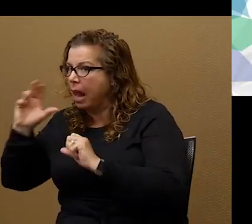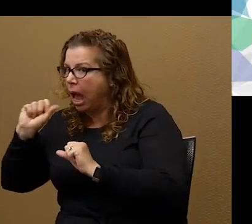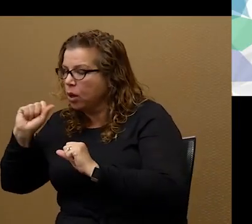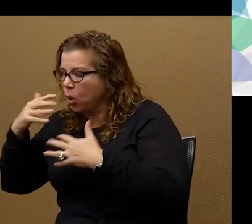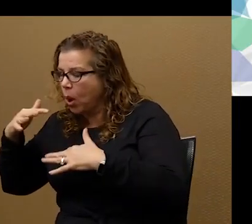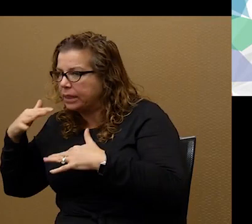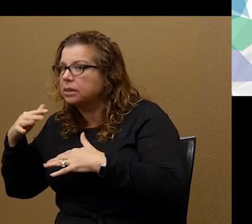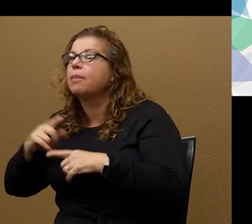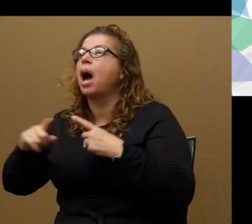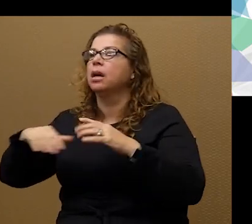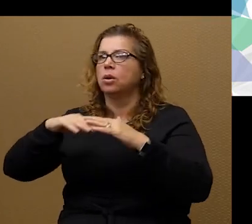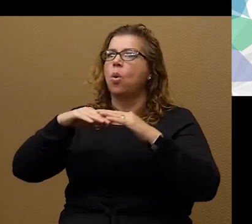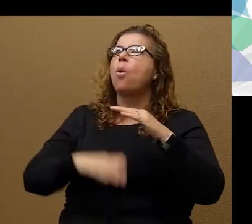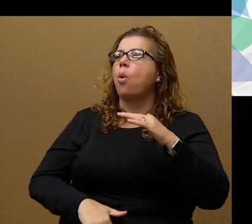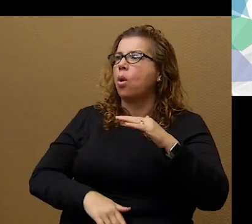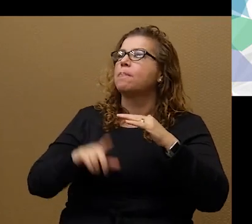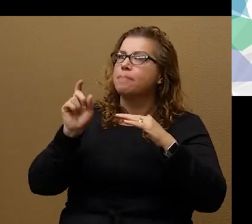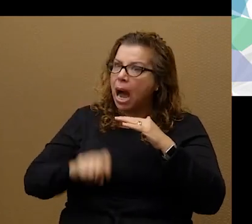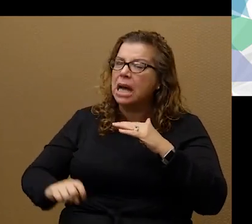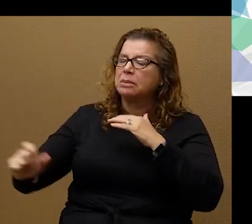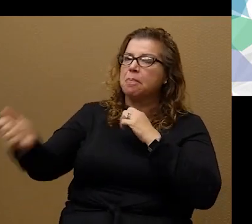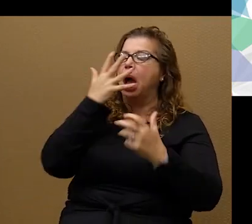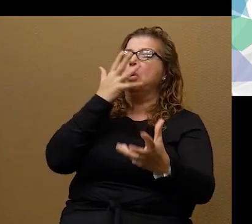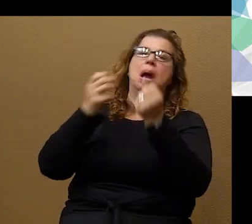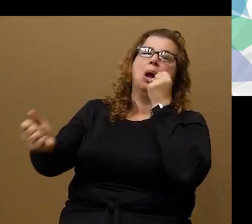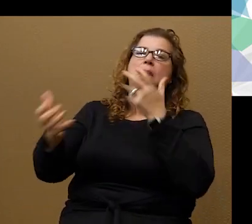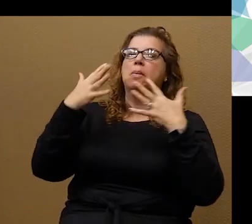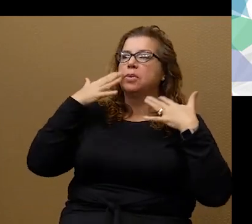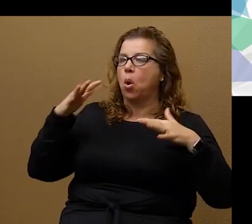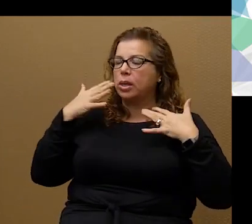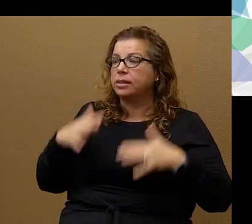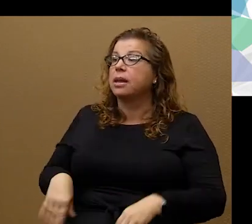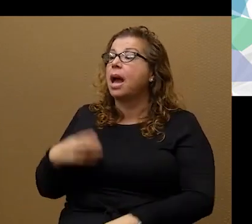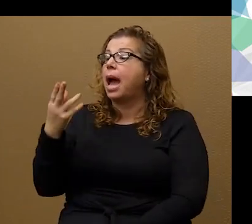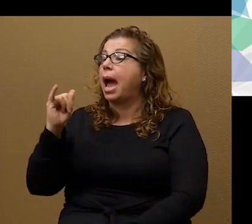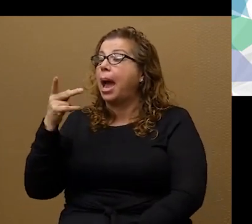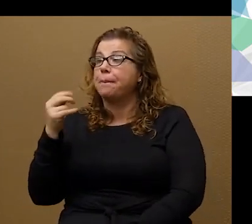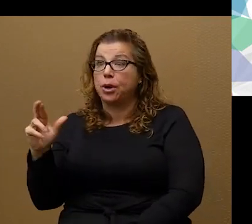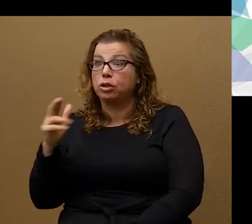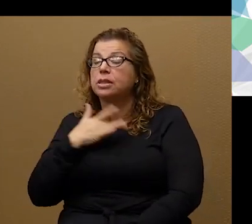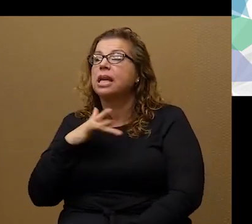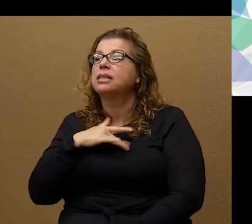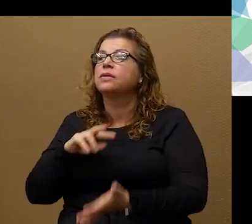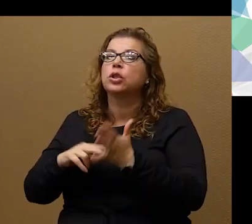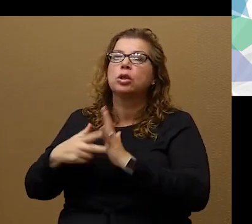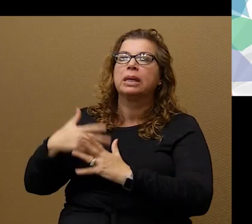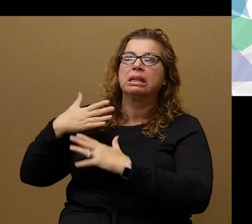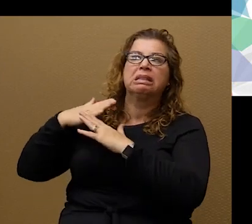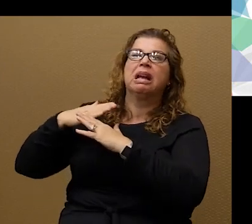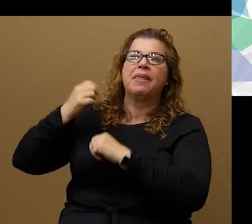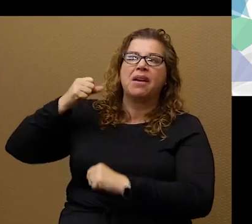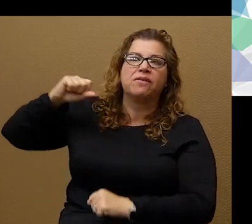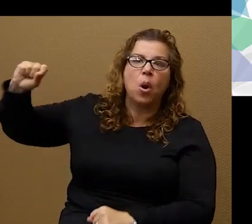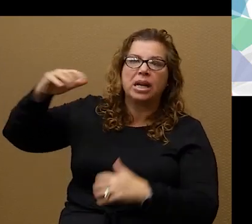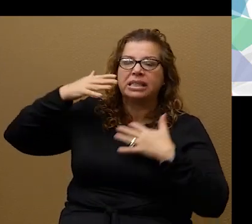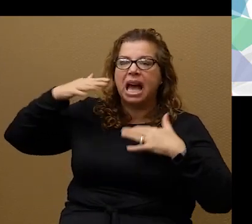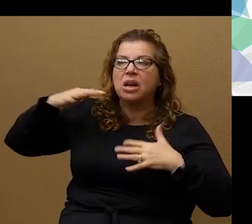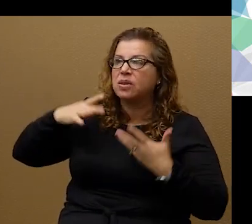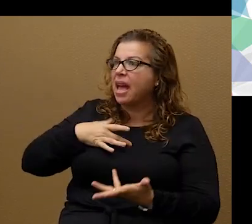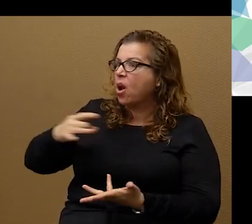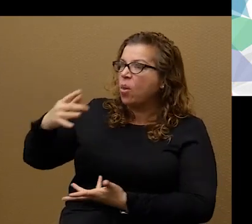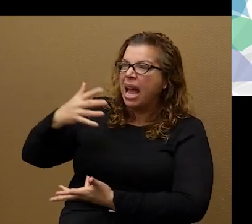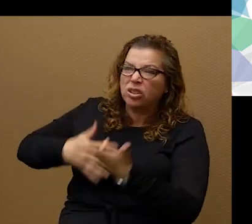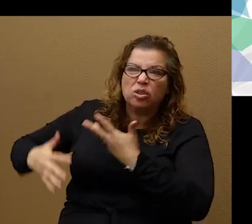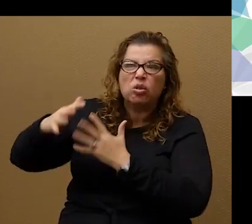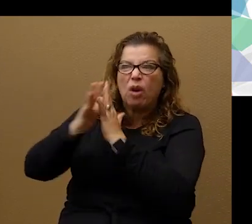So hypersensitive, unable to filter out those noises. They avoid sounds and noises. They don't like crowds, they don't